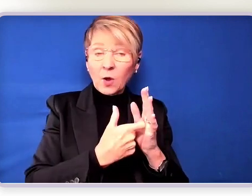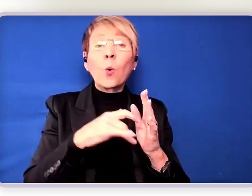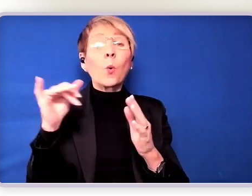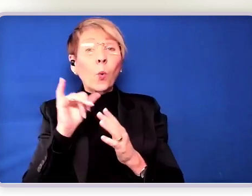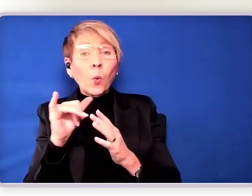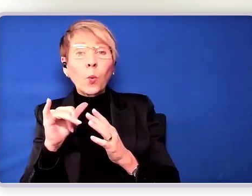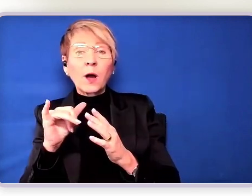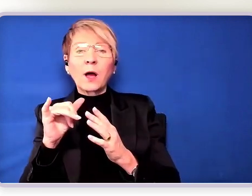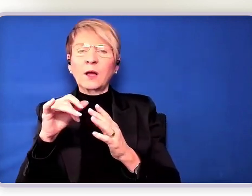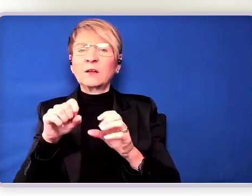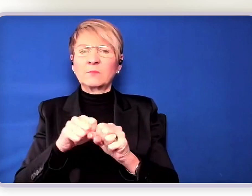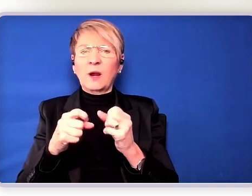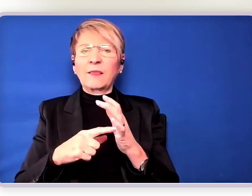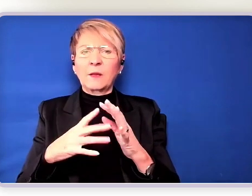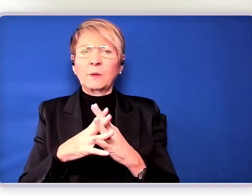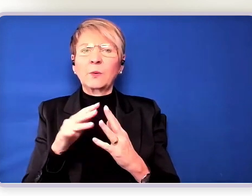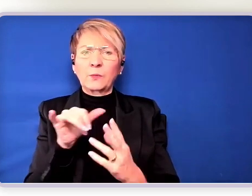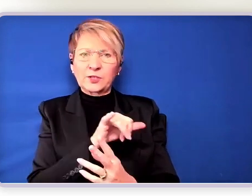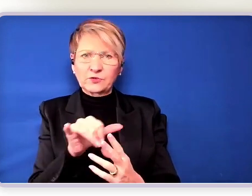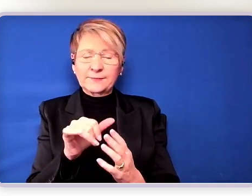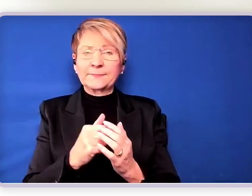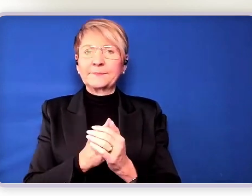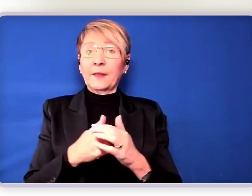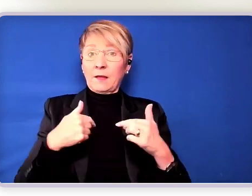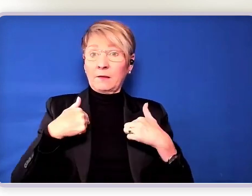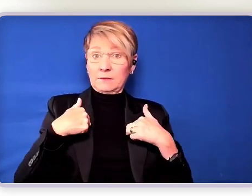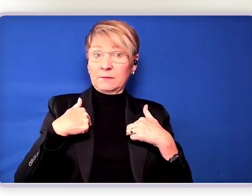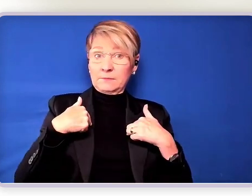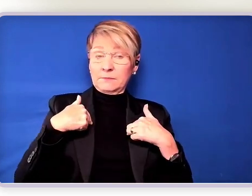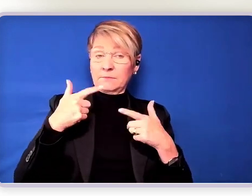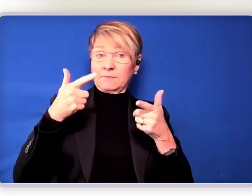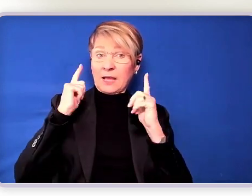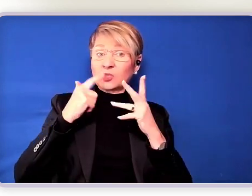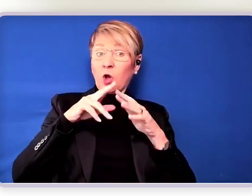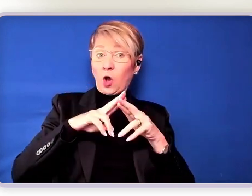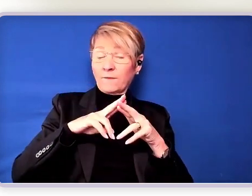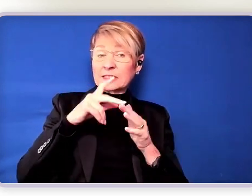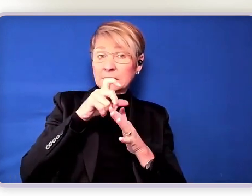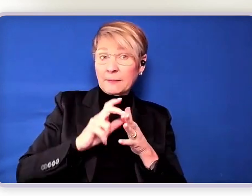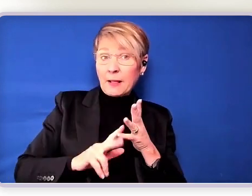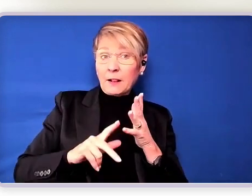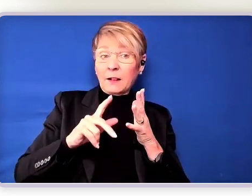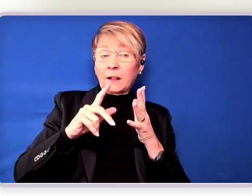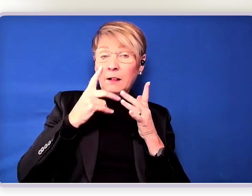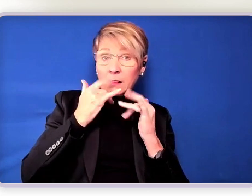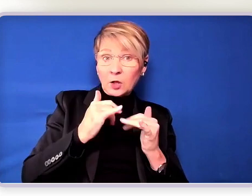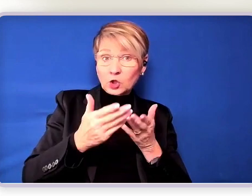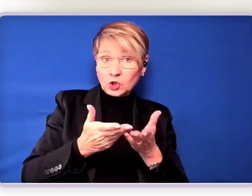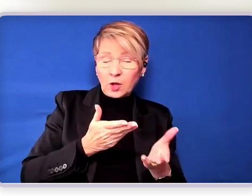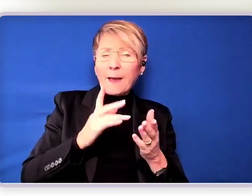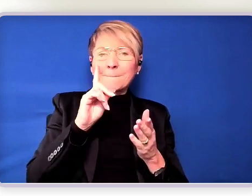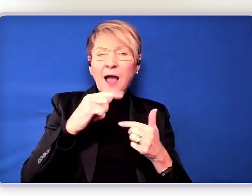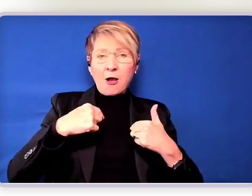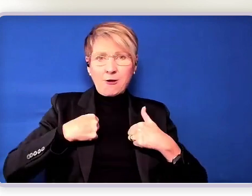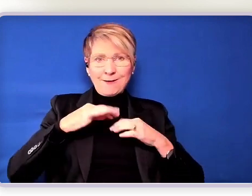Legal Service, I'm not a lawyer. So there are some questions that you might ask me that